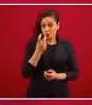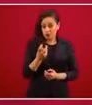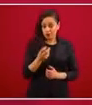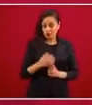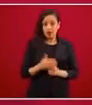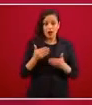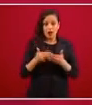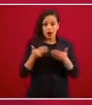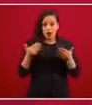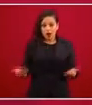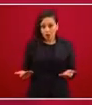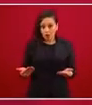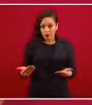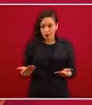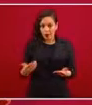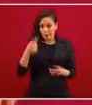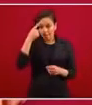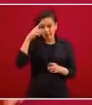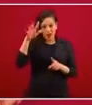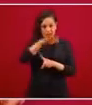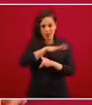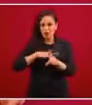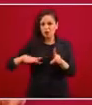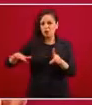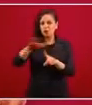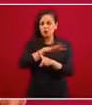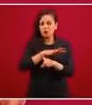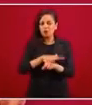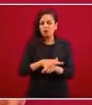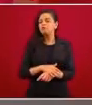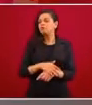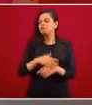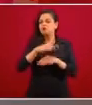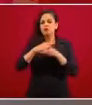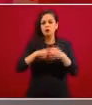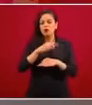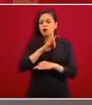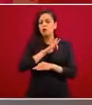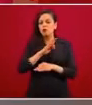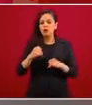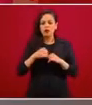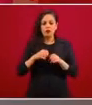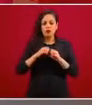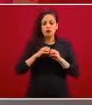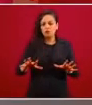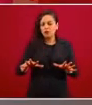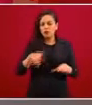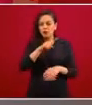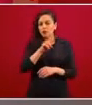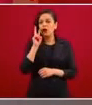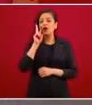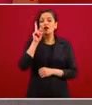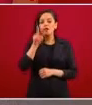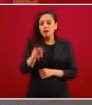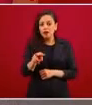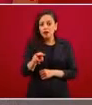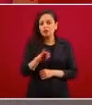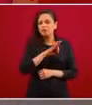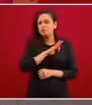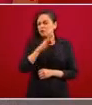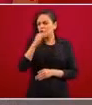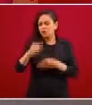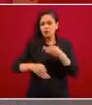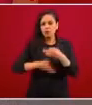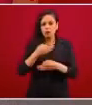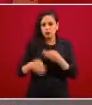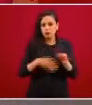ethical concerns. It's also a technical administrative process, and that is why we have made all of this